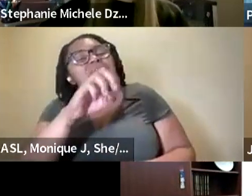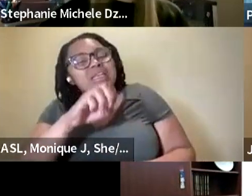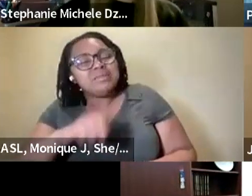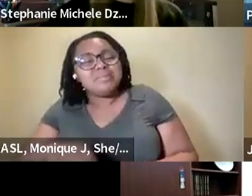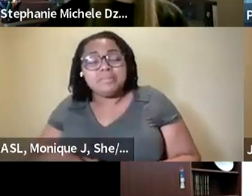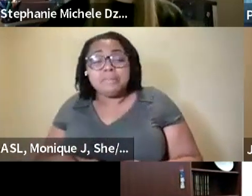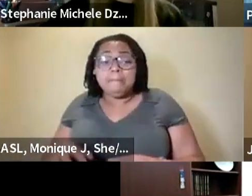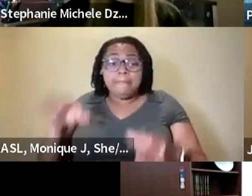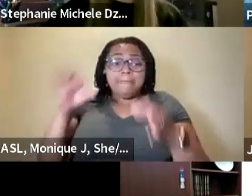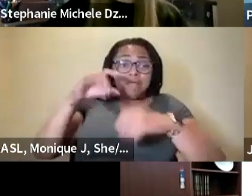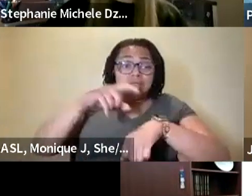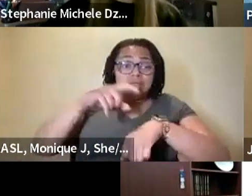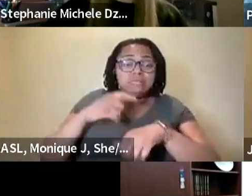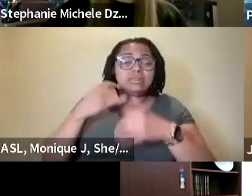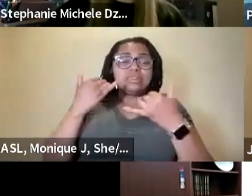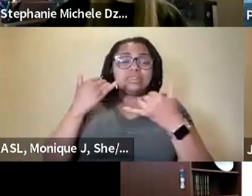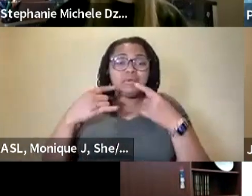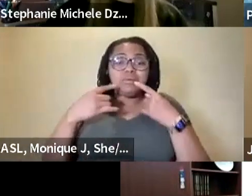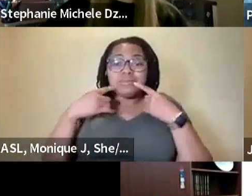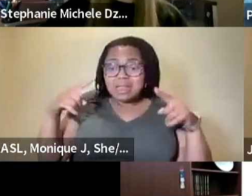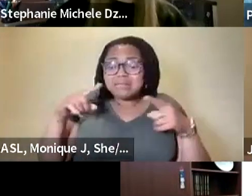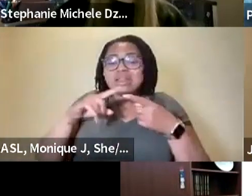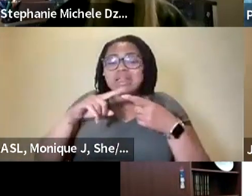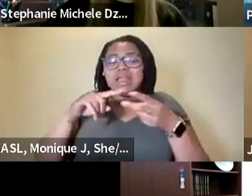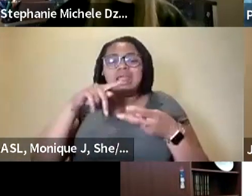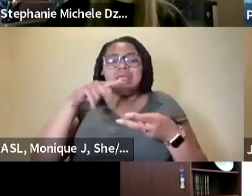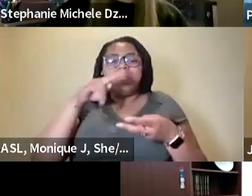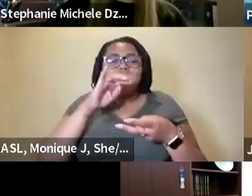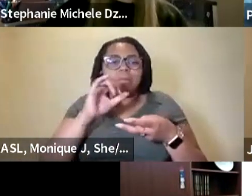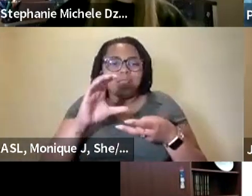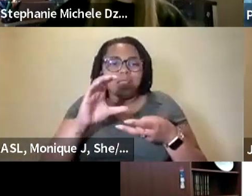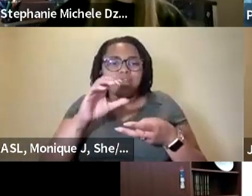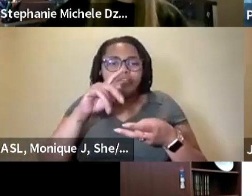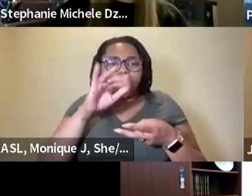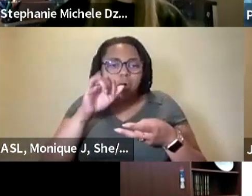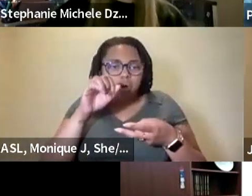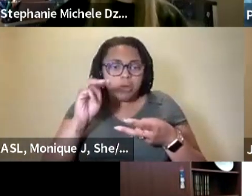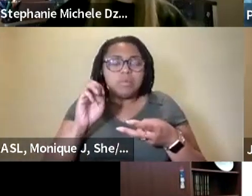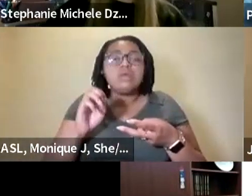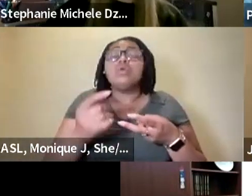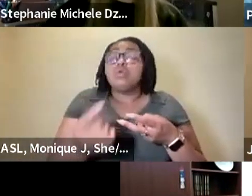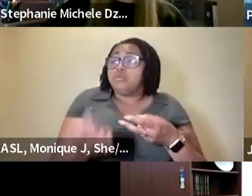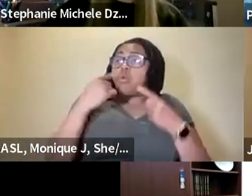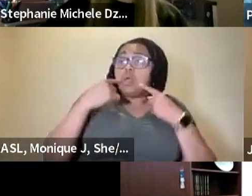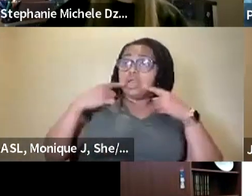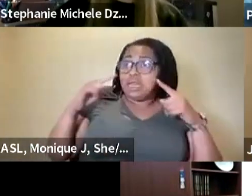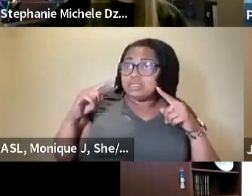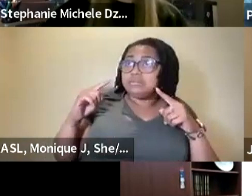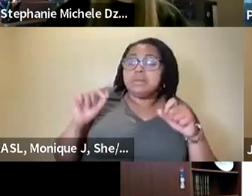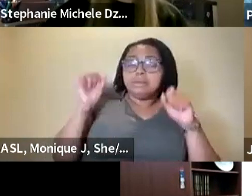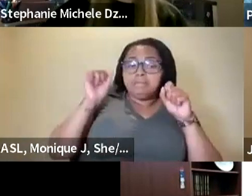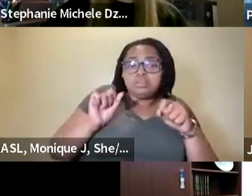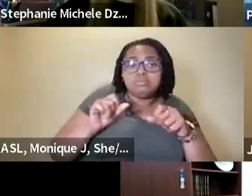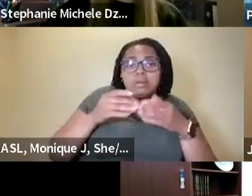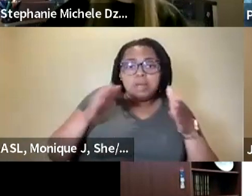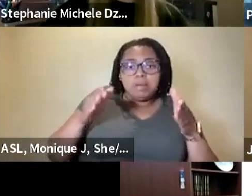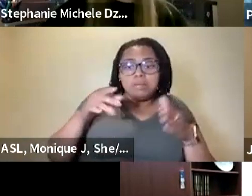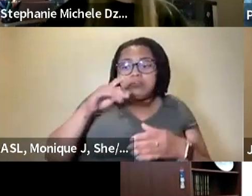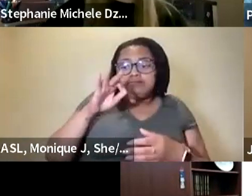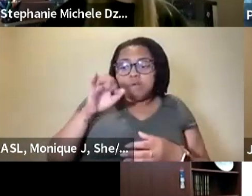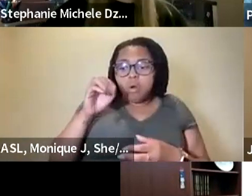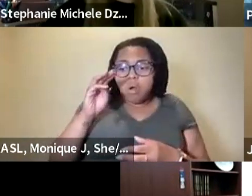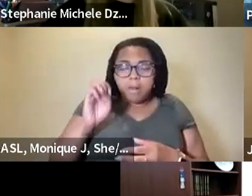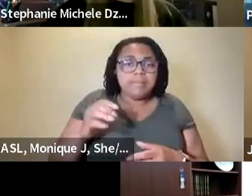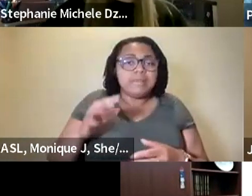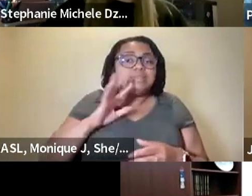that's perfect timing because we move into announcements in public forum. So the one announcing, it looks like potential public forum speaker, Donna